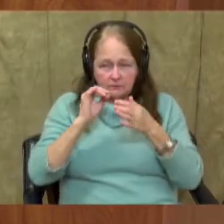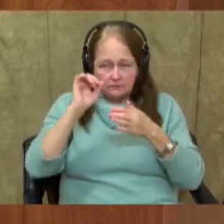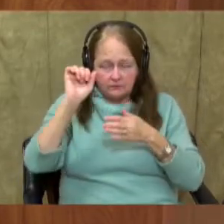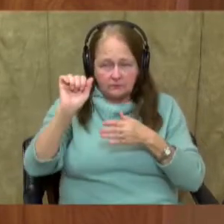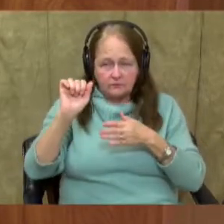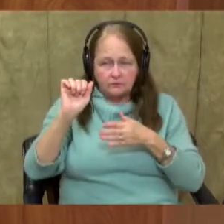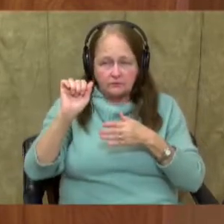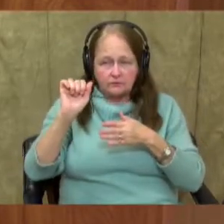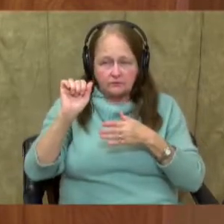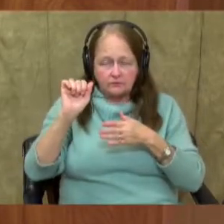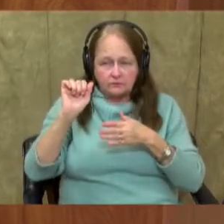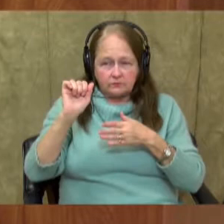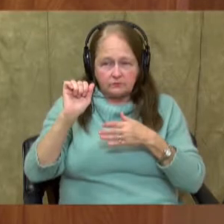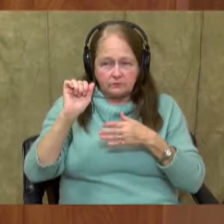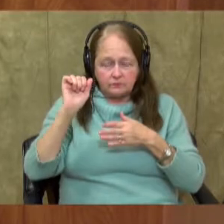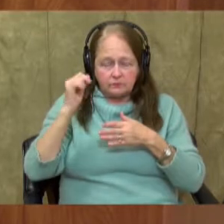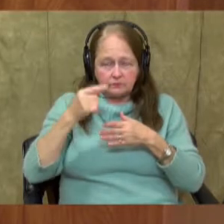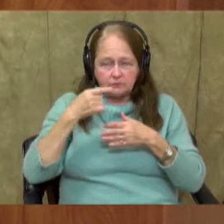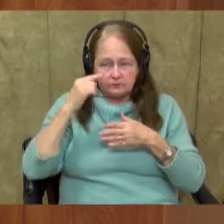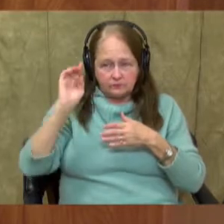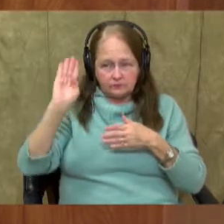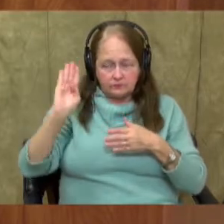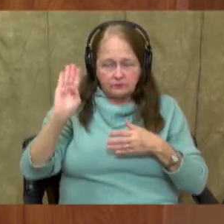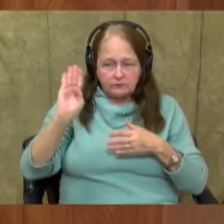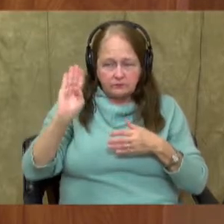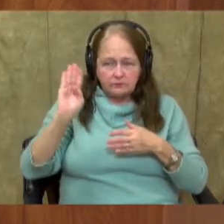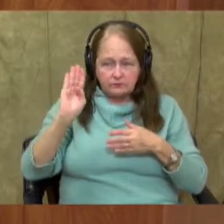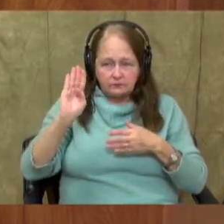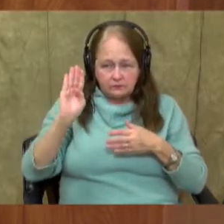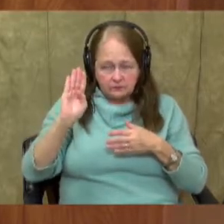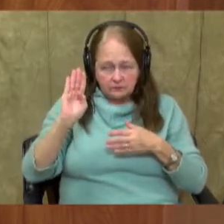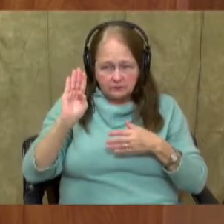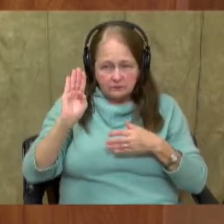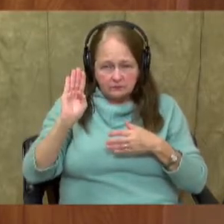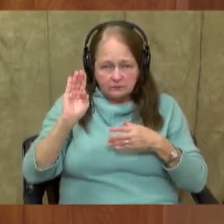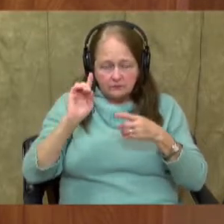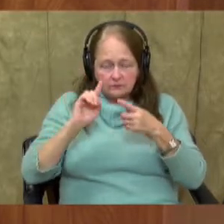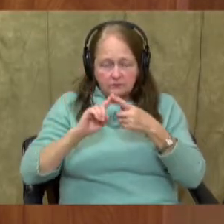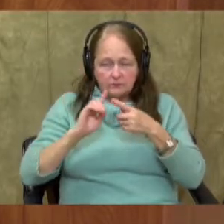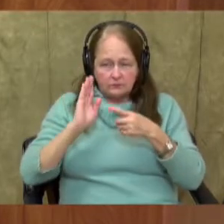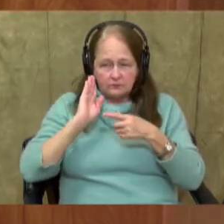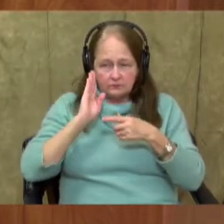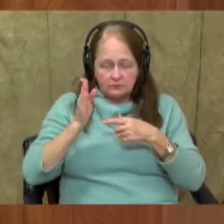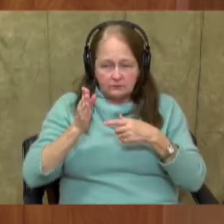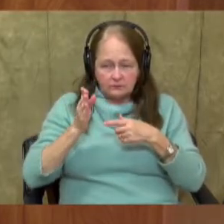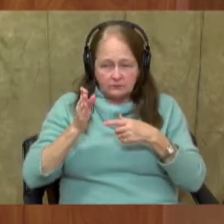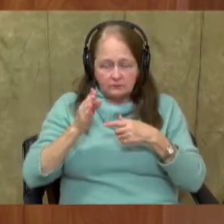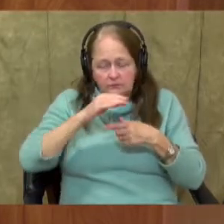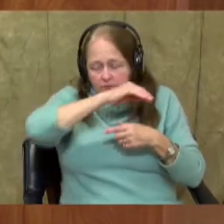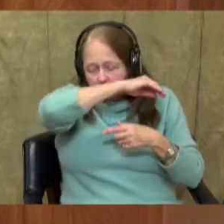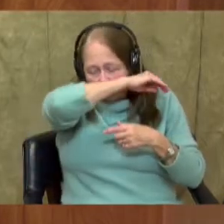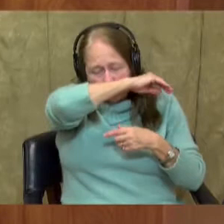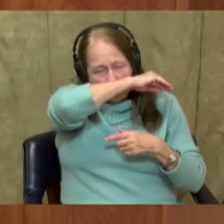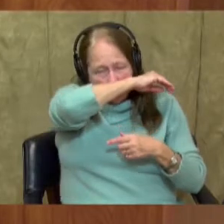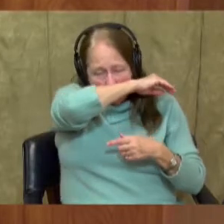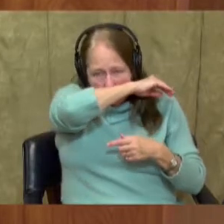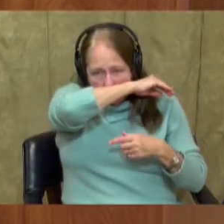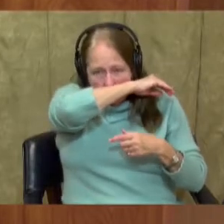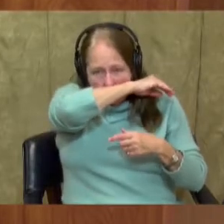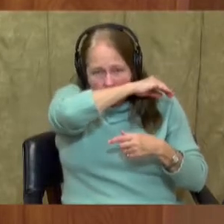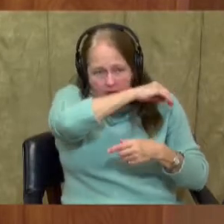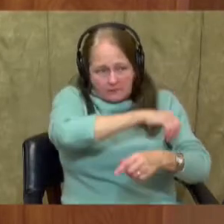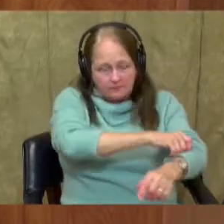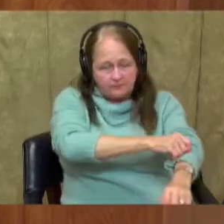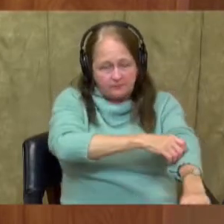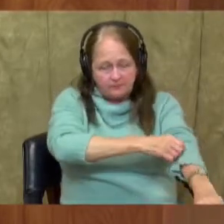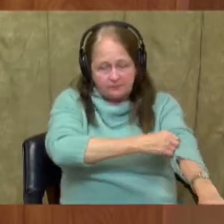A? Who is for B? And the answer would be A. Comparing and